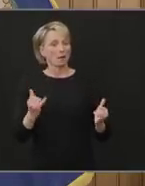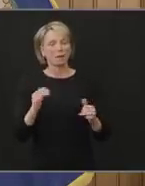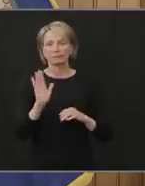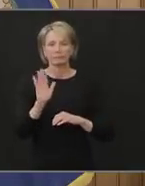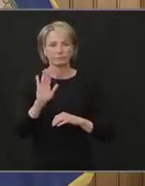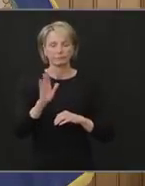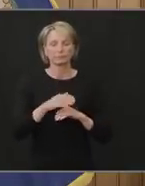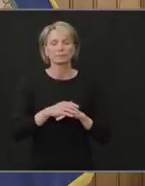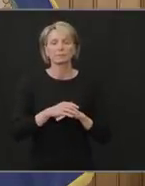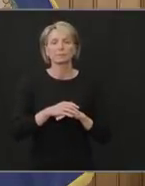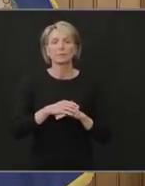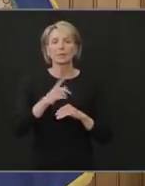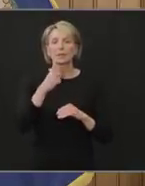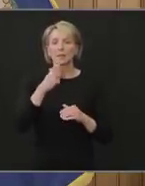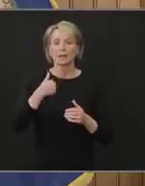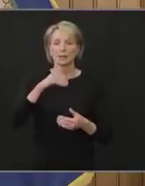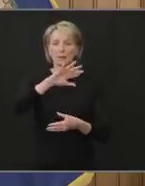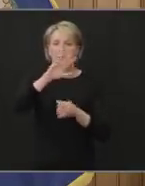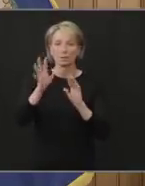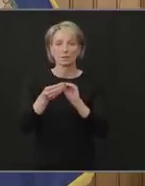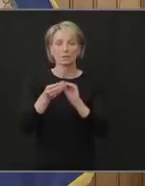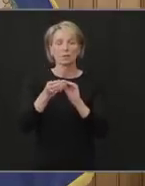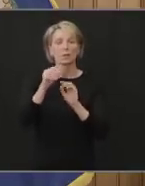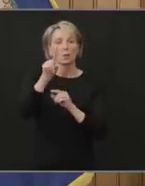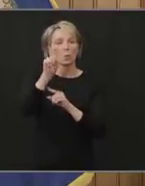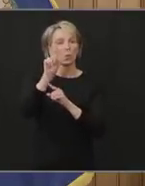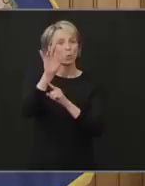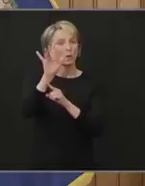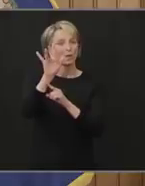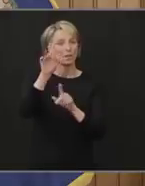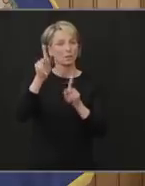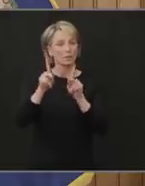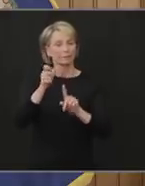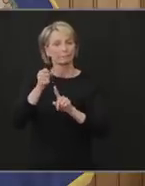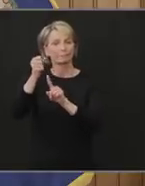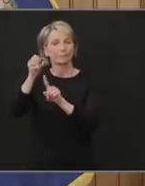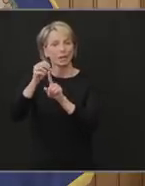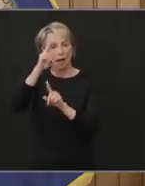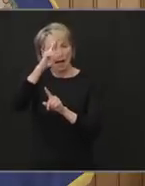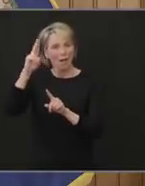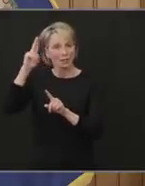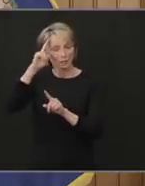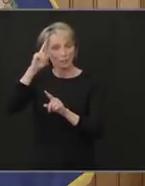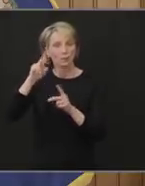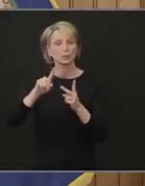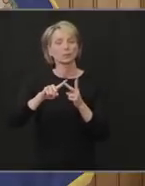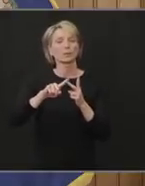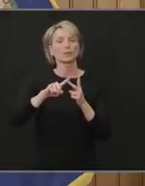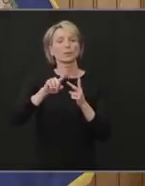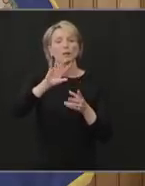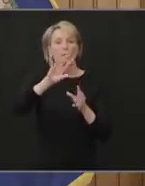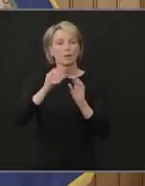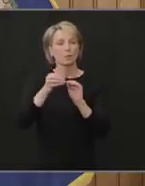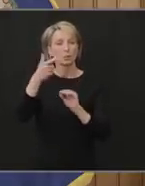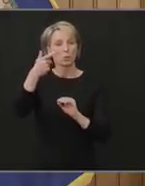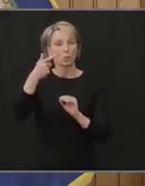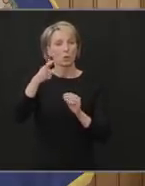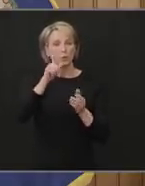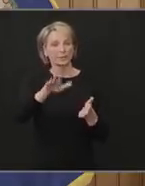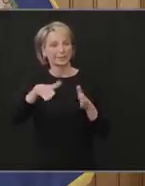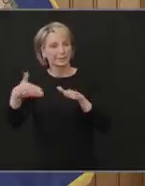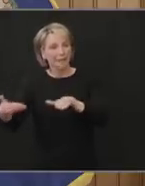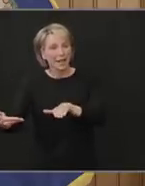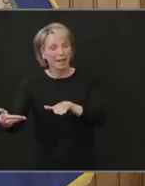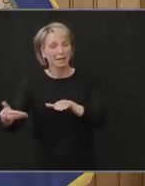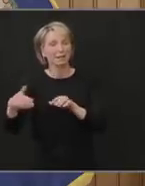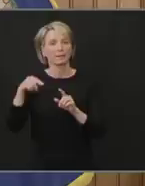about 125 hospitalizations, 21 fatalities now. 19 of